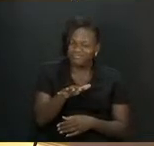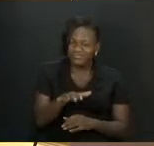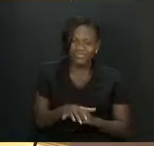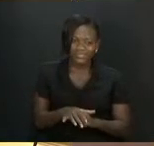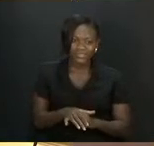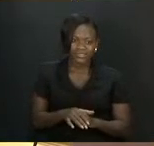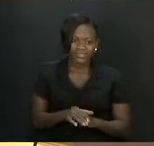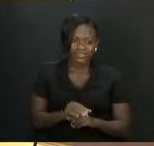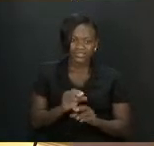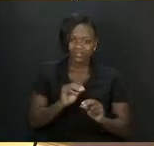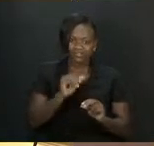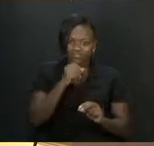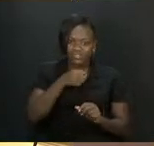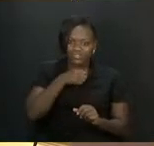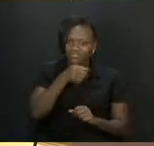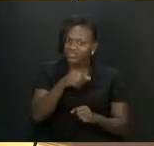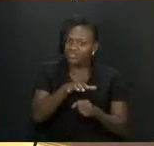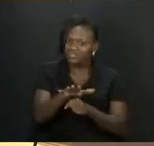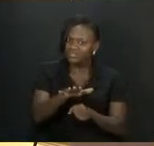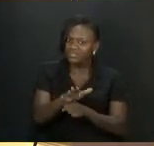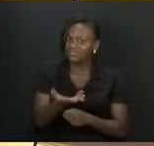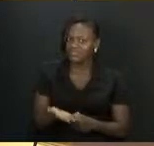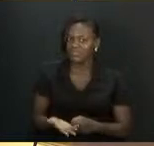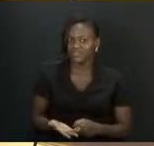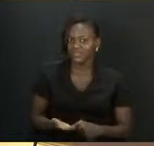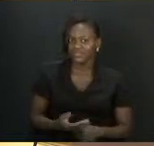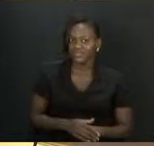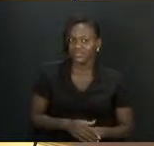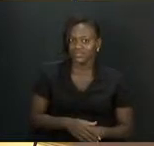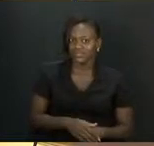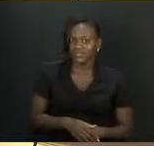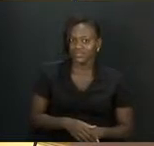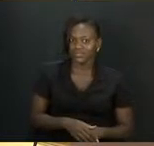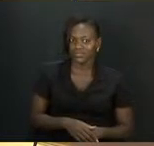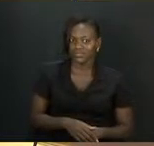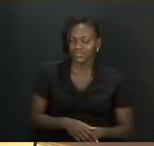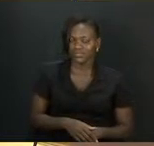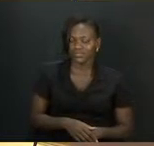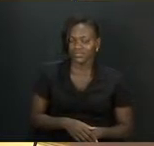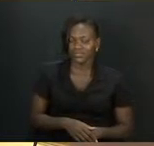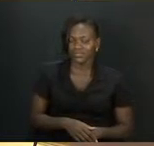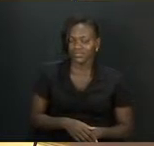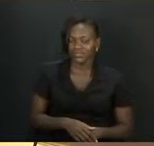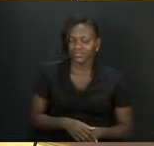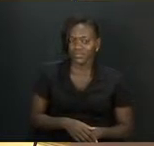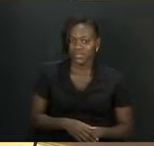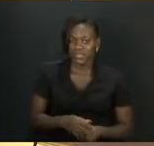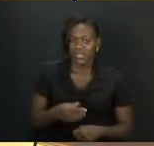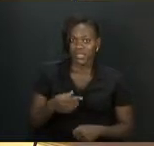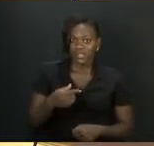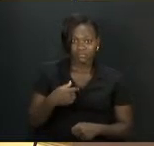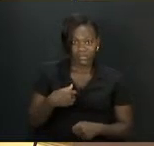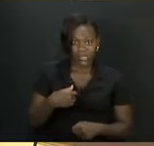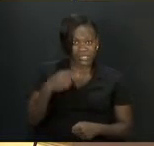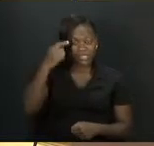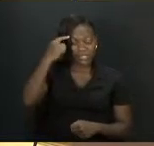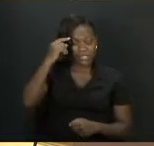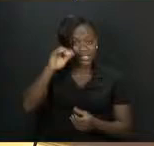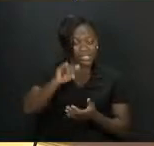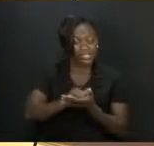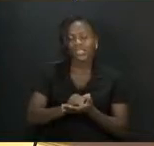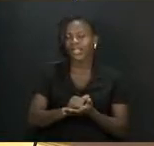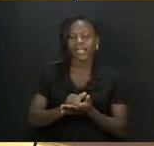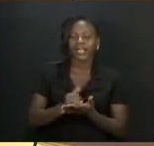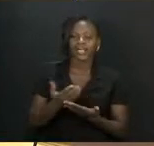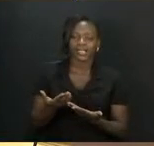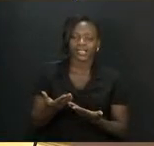No, they are not assuring enough. And Mr. Speaker, I want you to hold him responsible for what he said. That is where I am